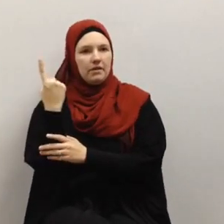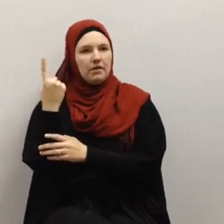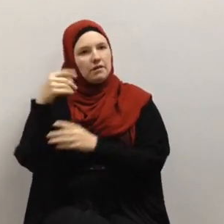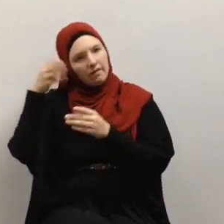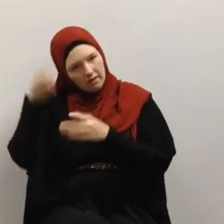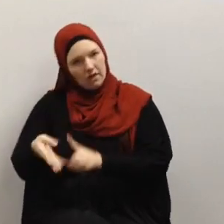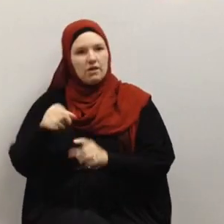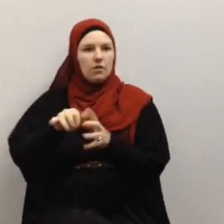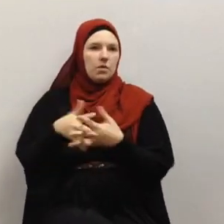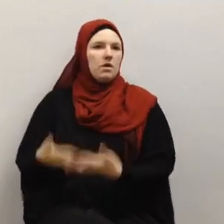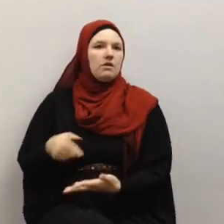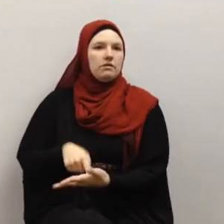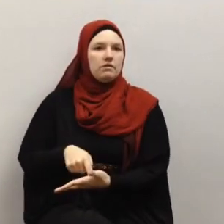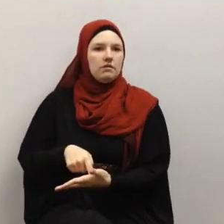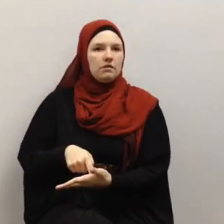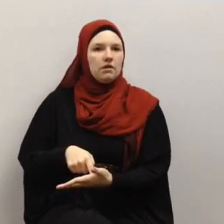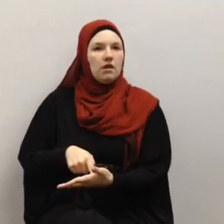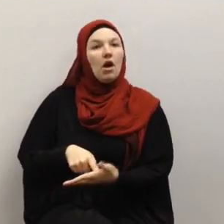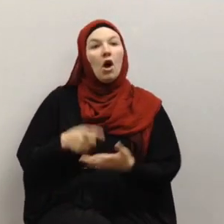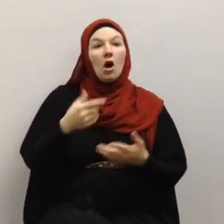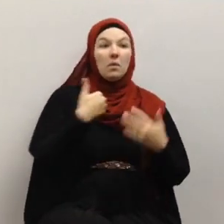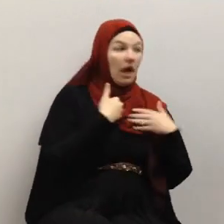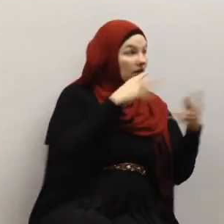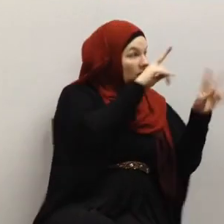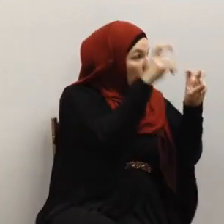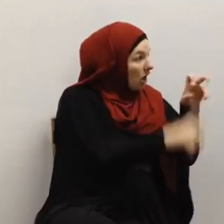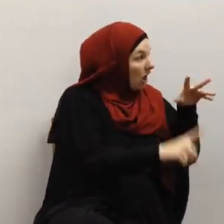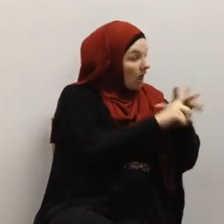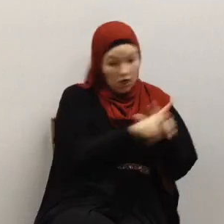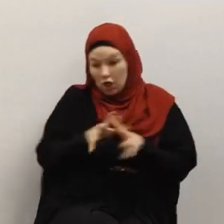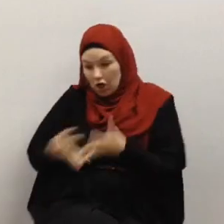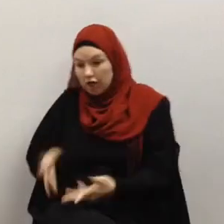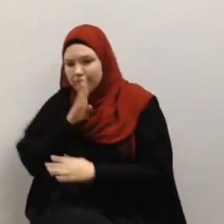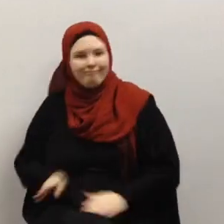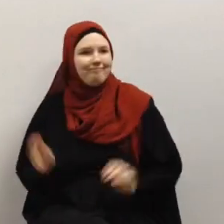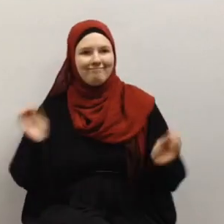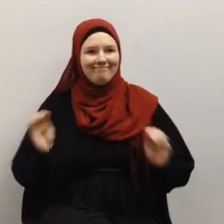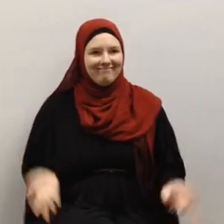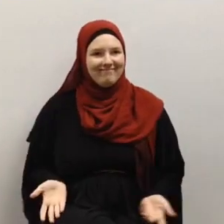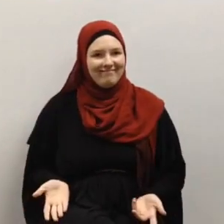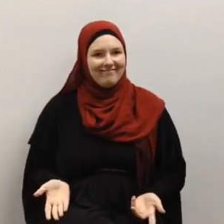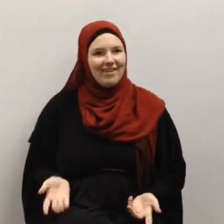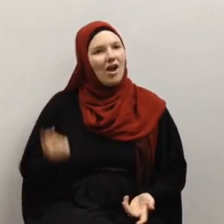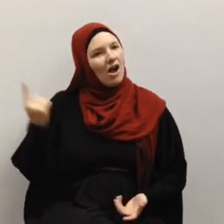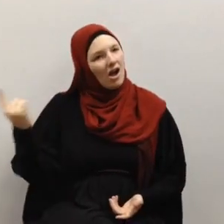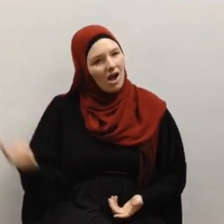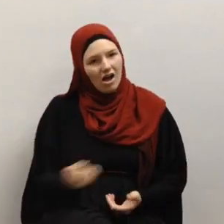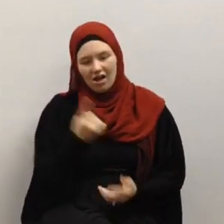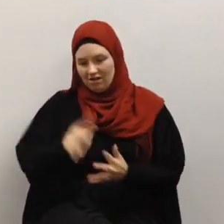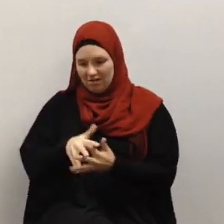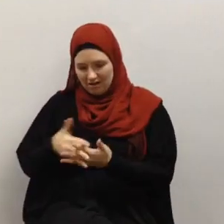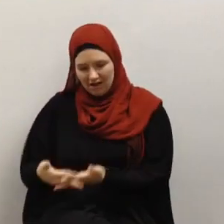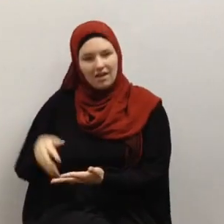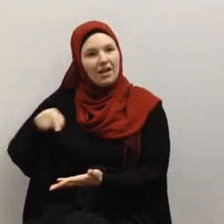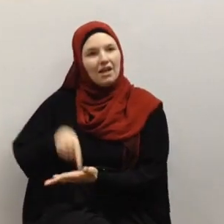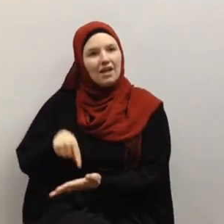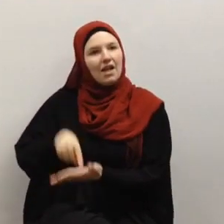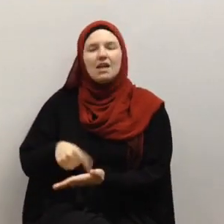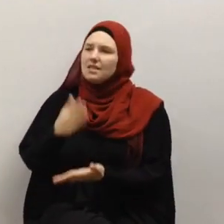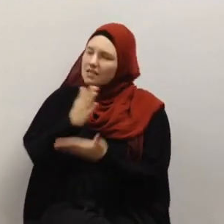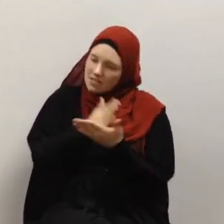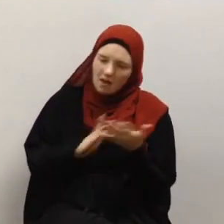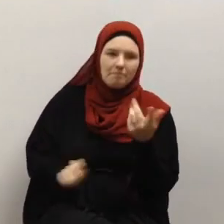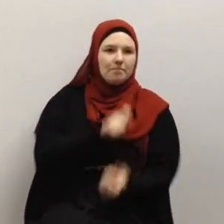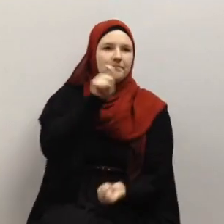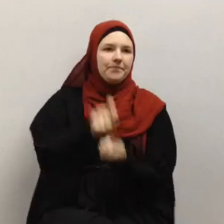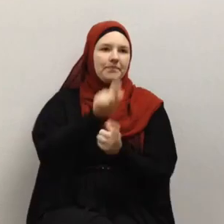Muslims where the Quran is silent. It always gives us some hint or some